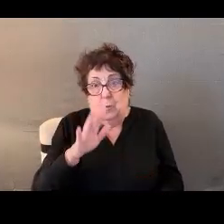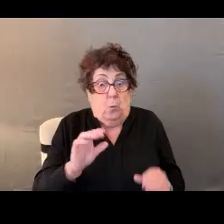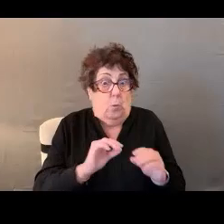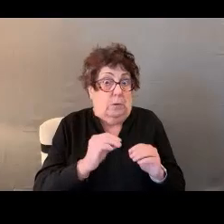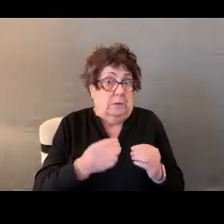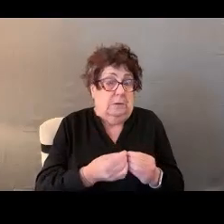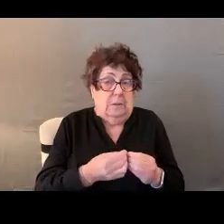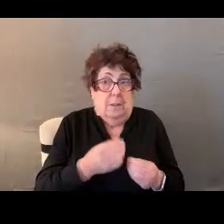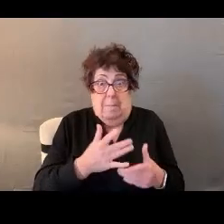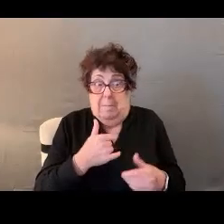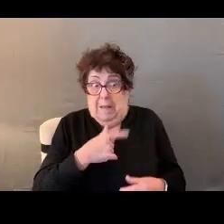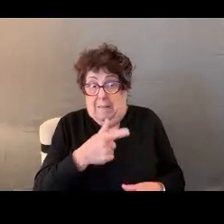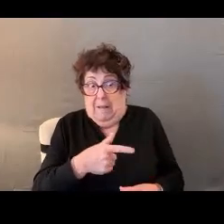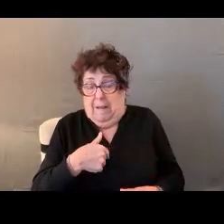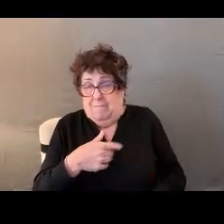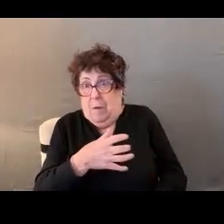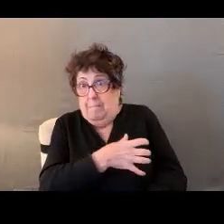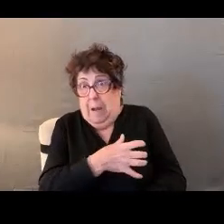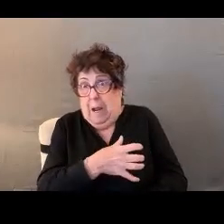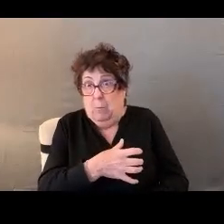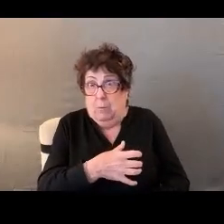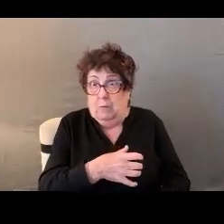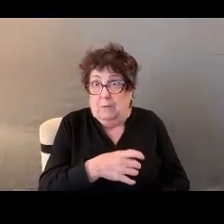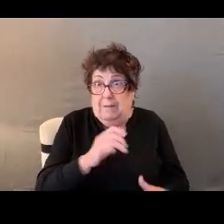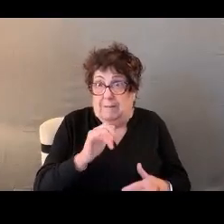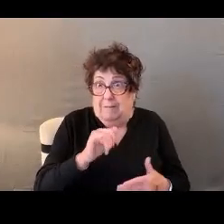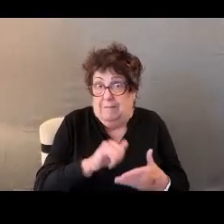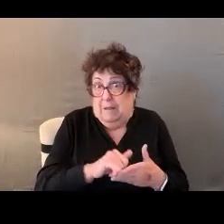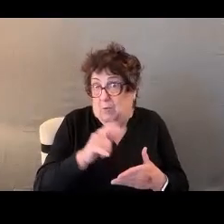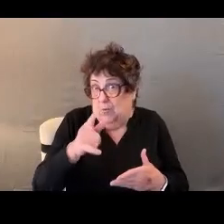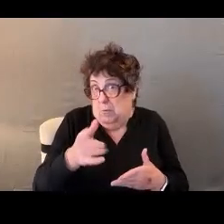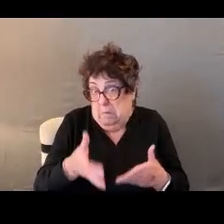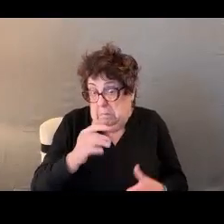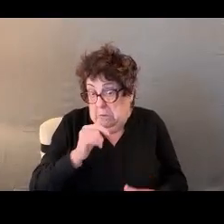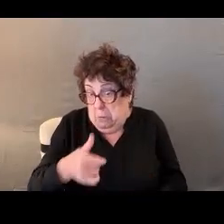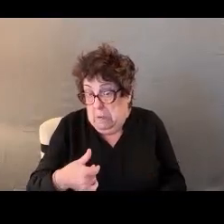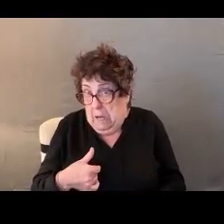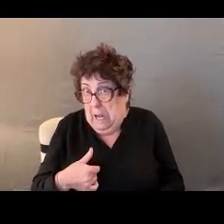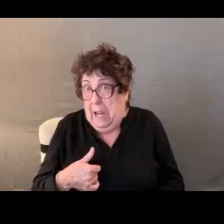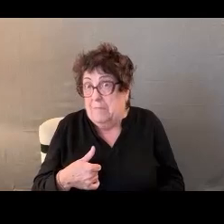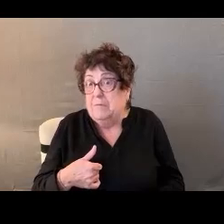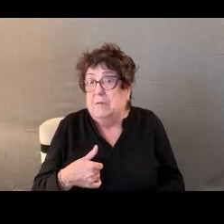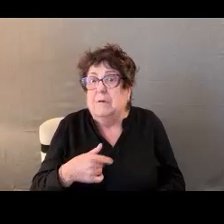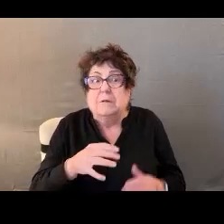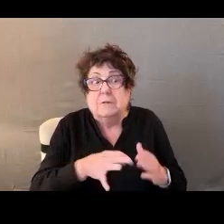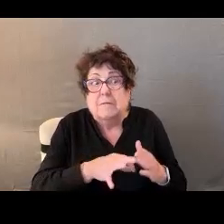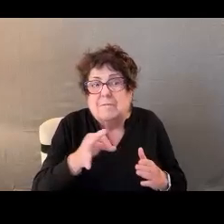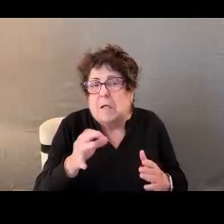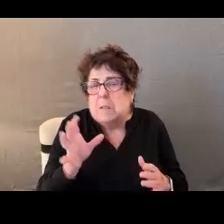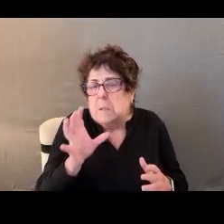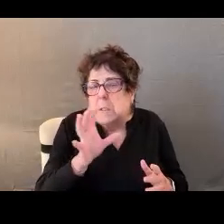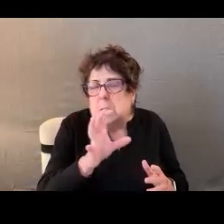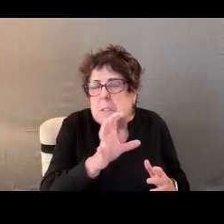may or may not have to make this happen or make some inroads. So find your friends. Our